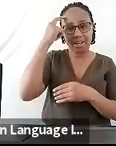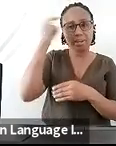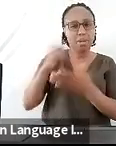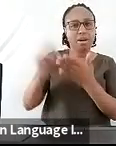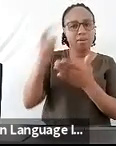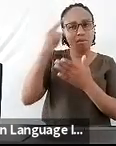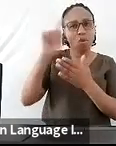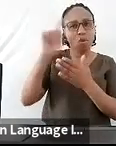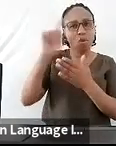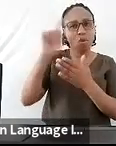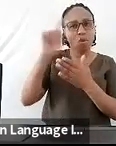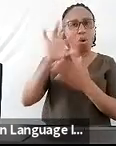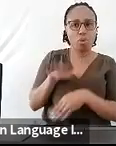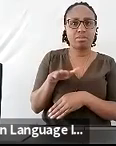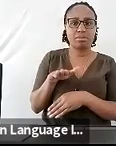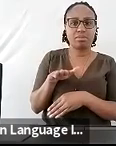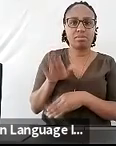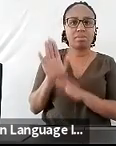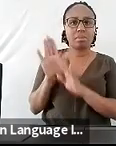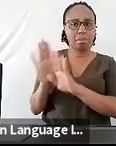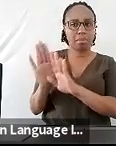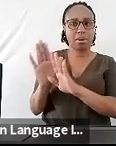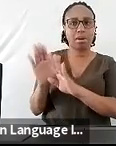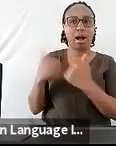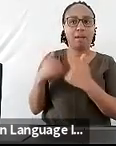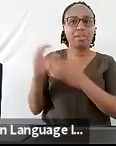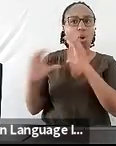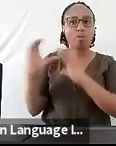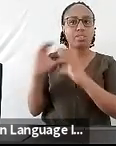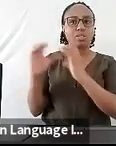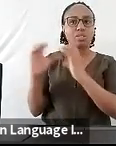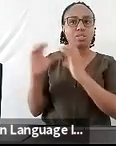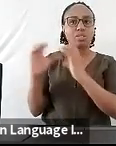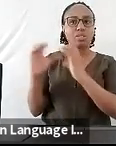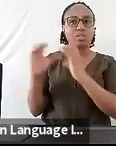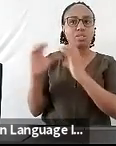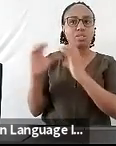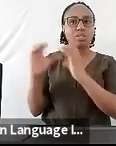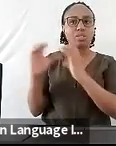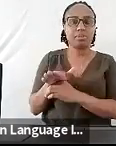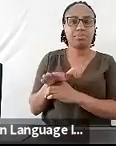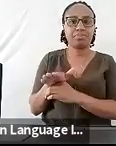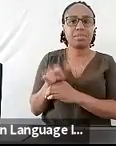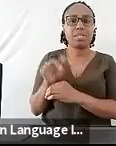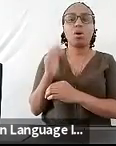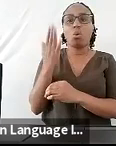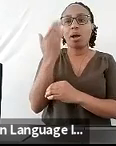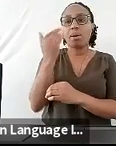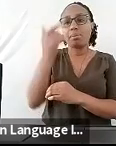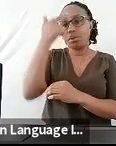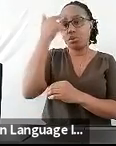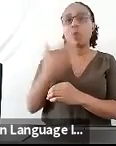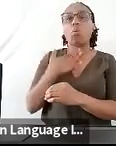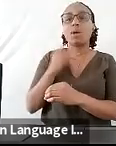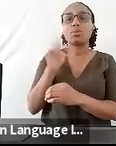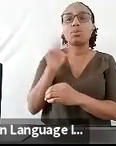having a conversation with African women, because I really want to see more African women like you, you know, like just traveling